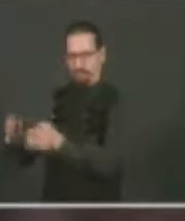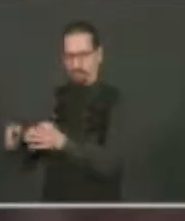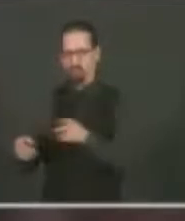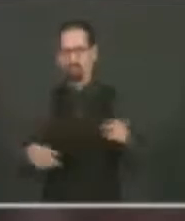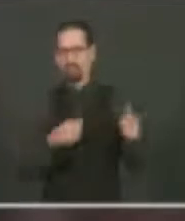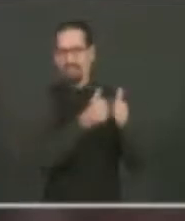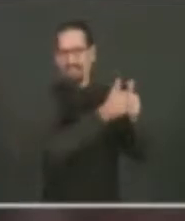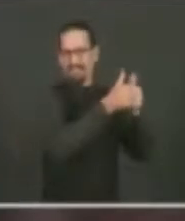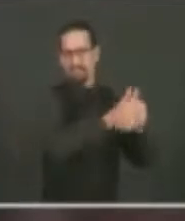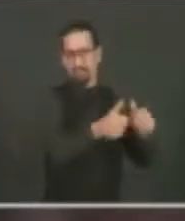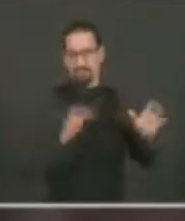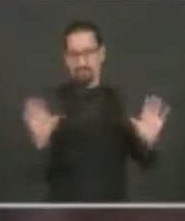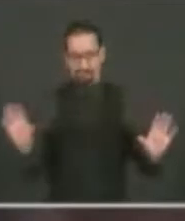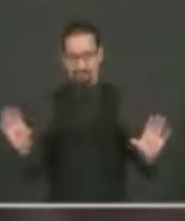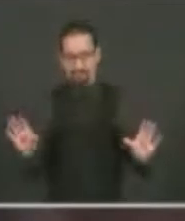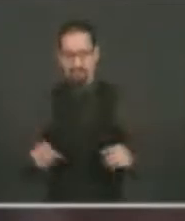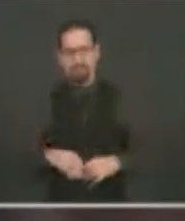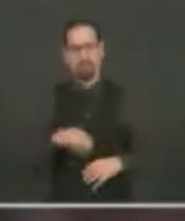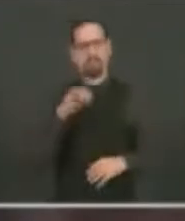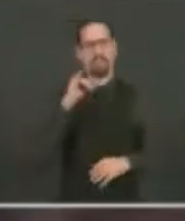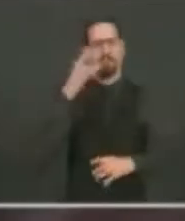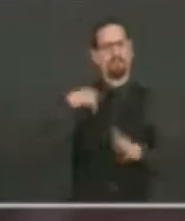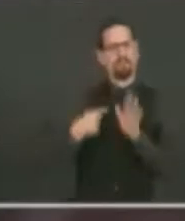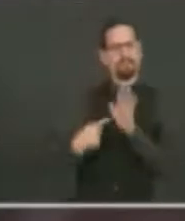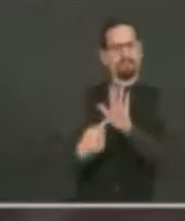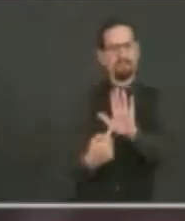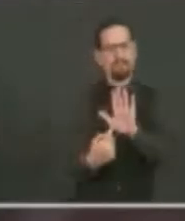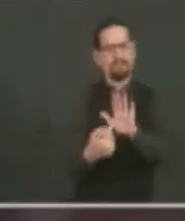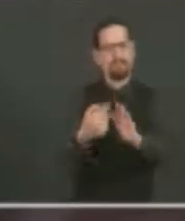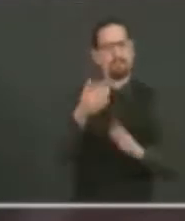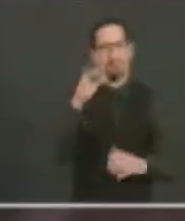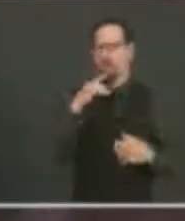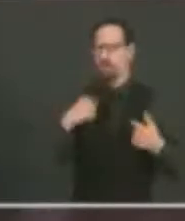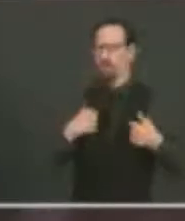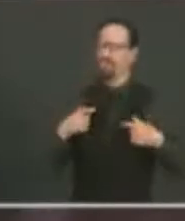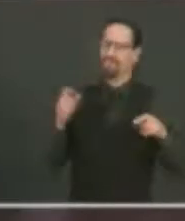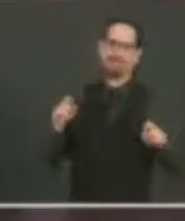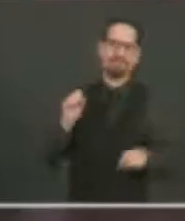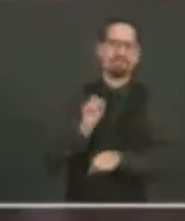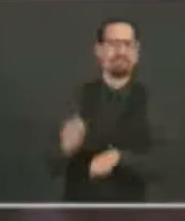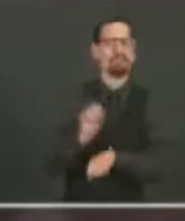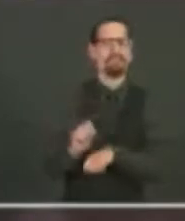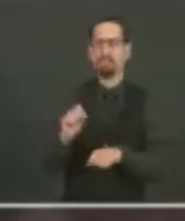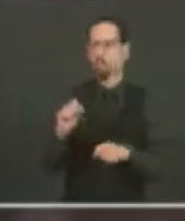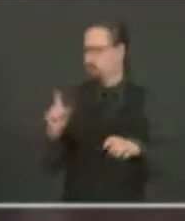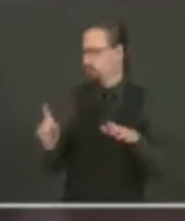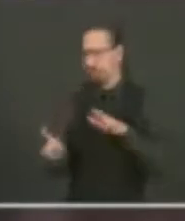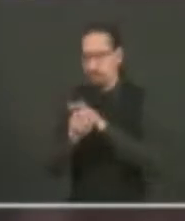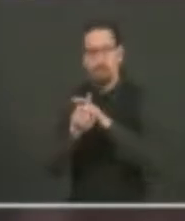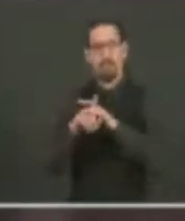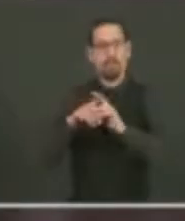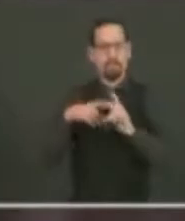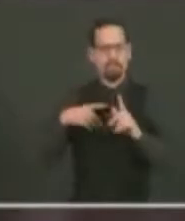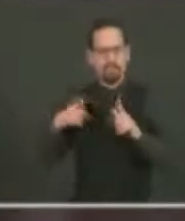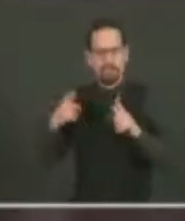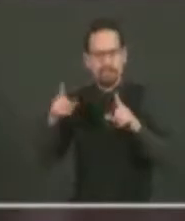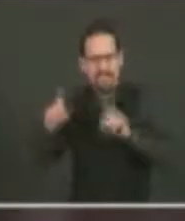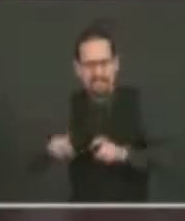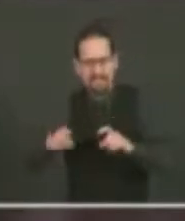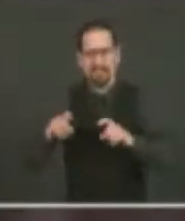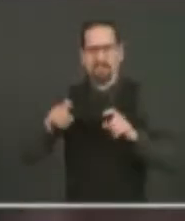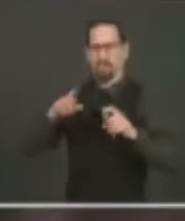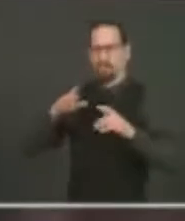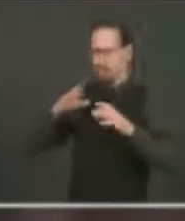As noted, we have done thorough, aggressive, rapid case investigations and contact